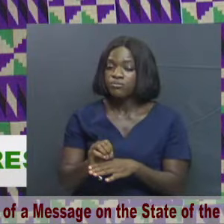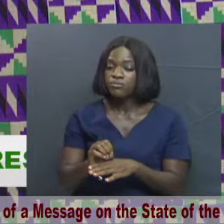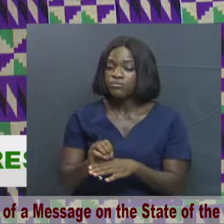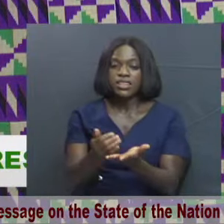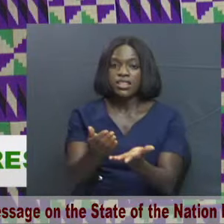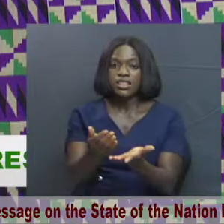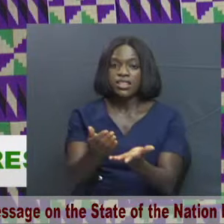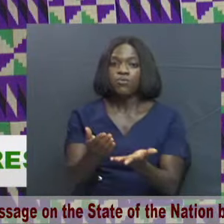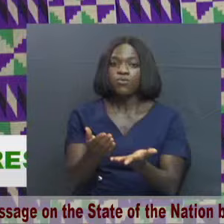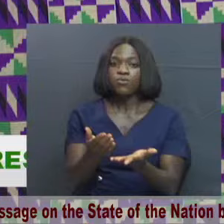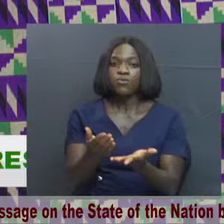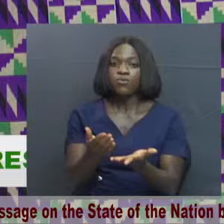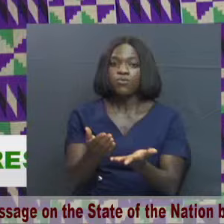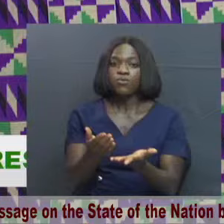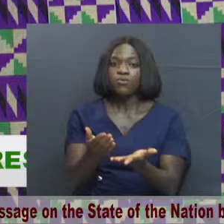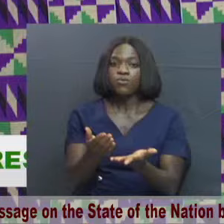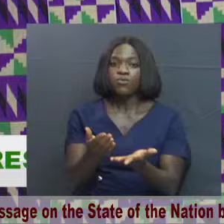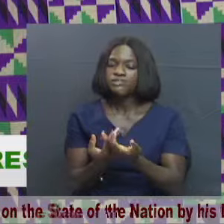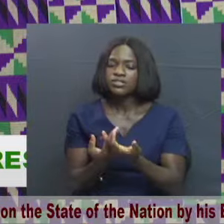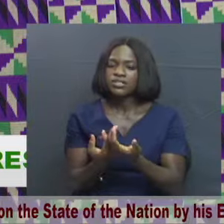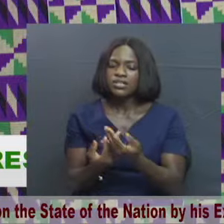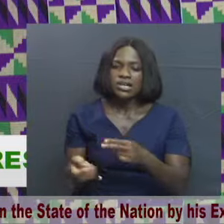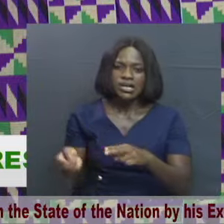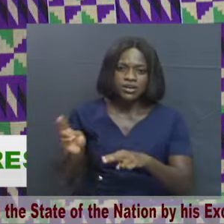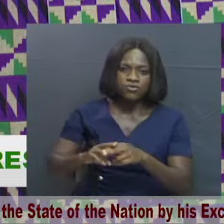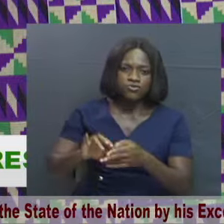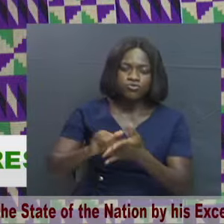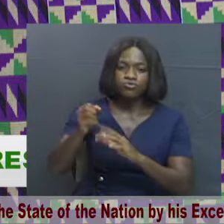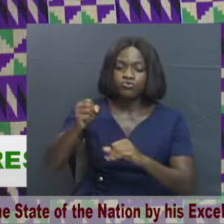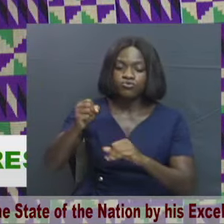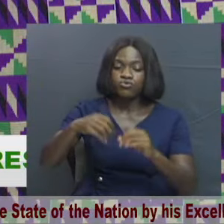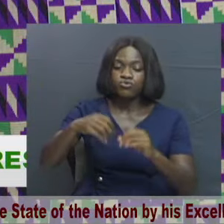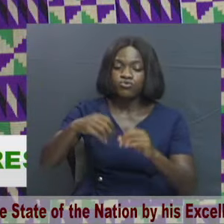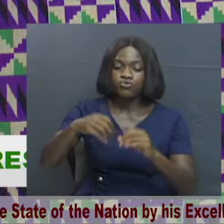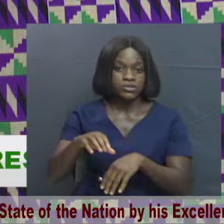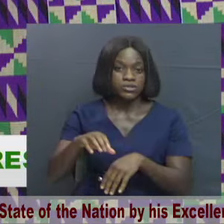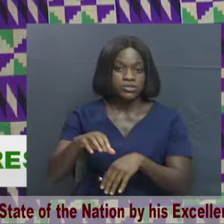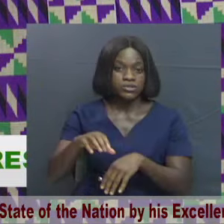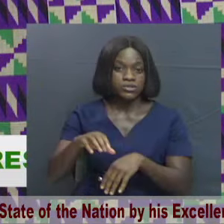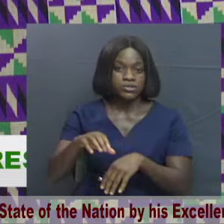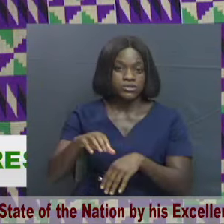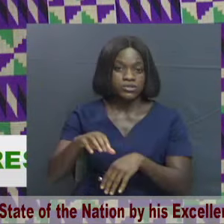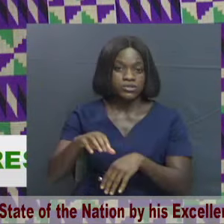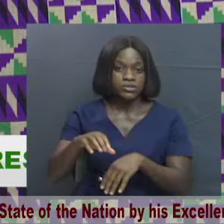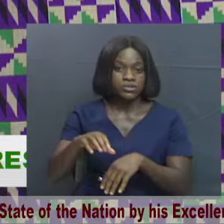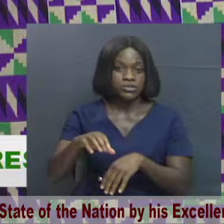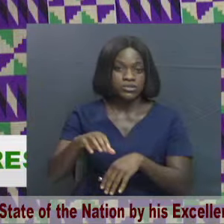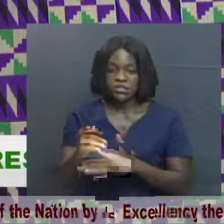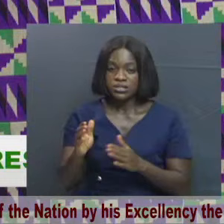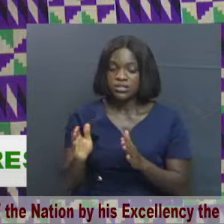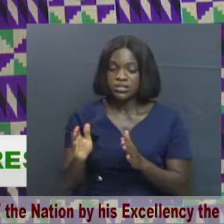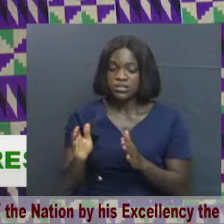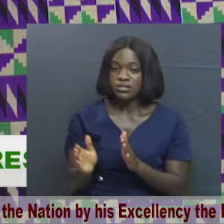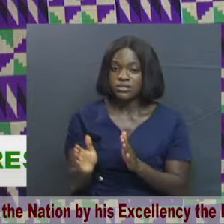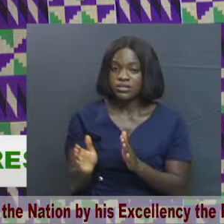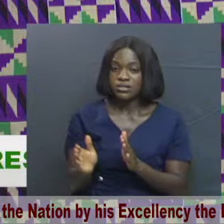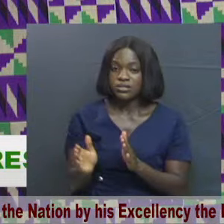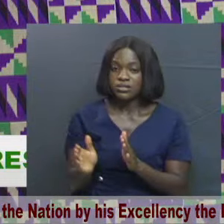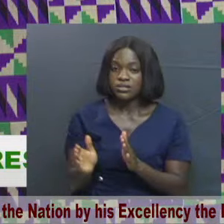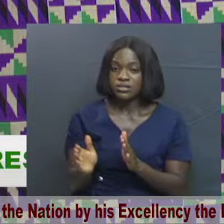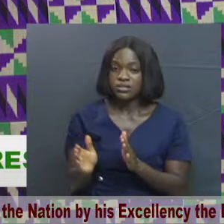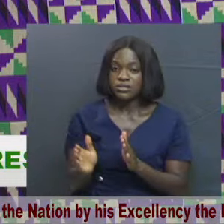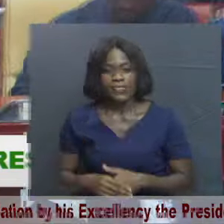improve coverage and increase the contributor base of the snid scheme since the launch of the sne initiative